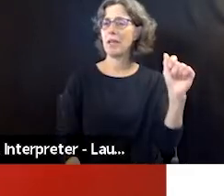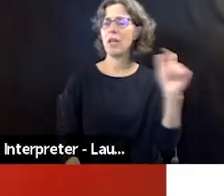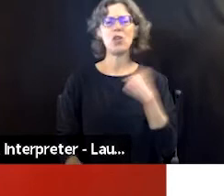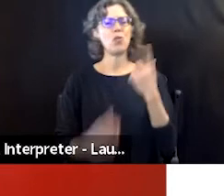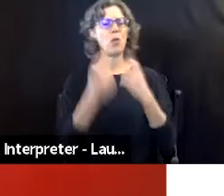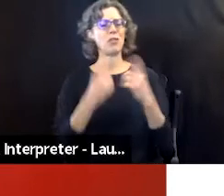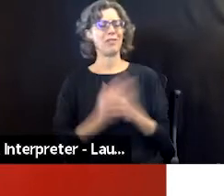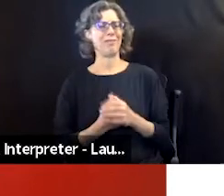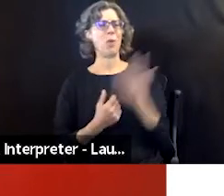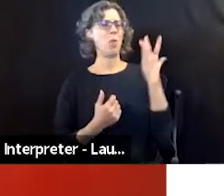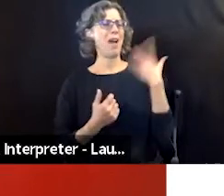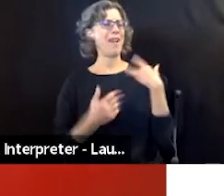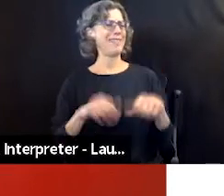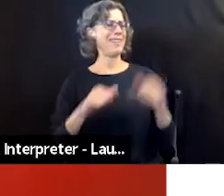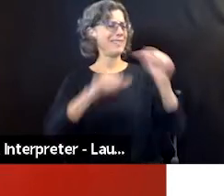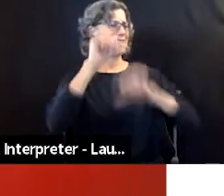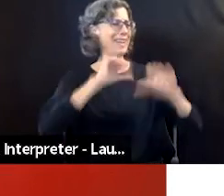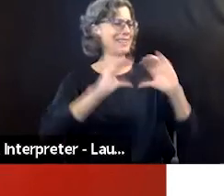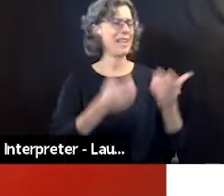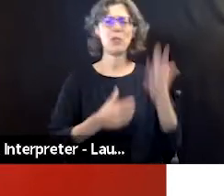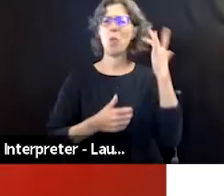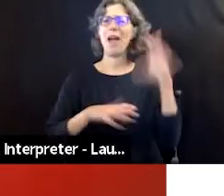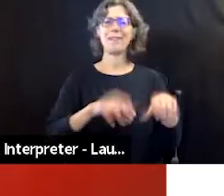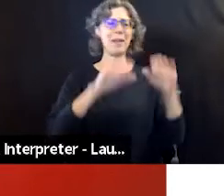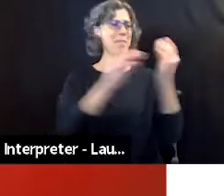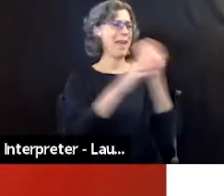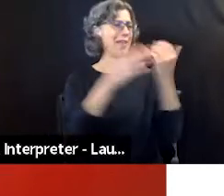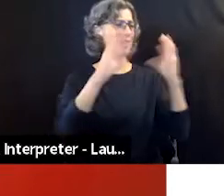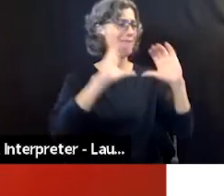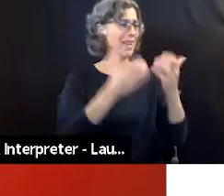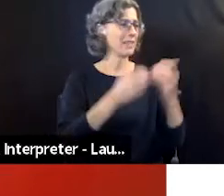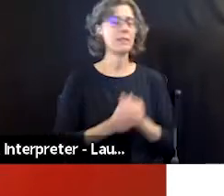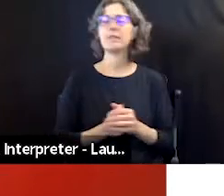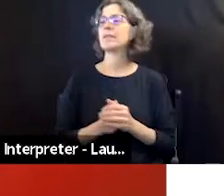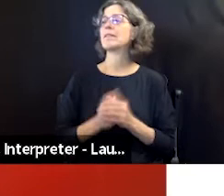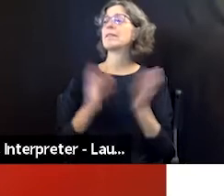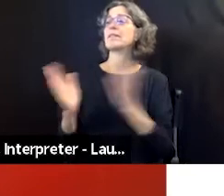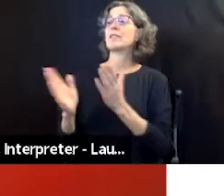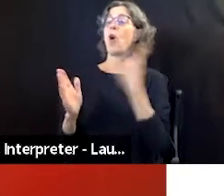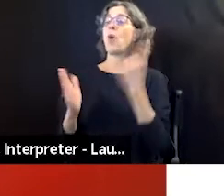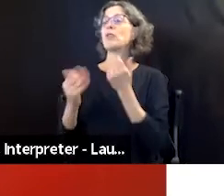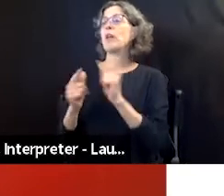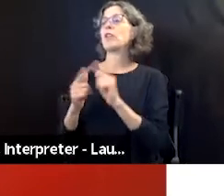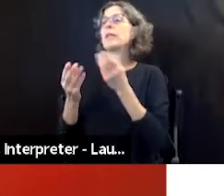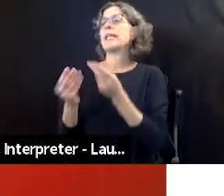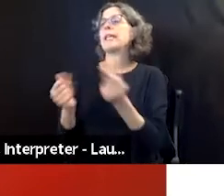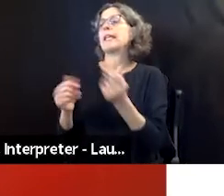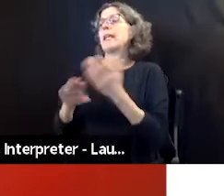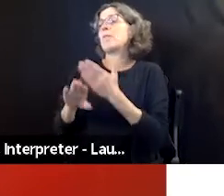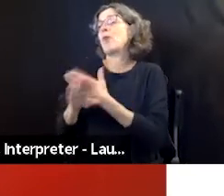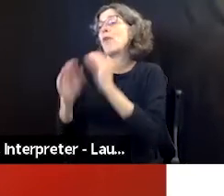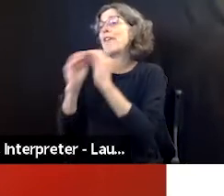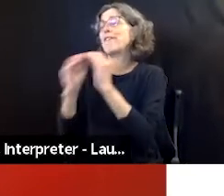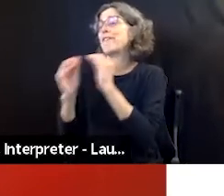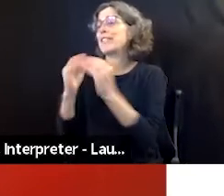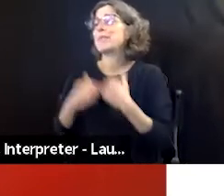to take a science or math class. You're always trying to heal me, fix me, or improve me, even